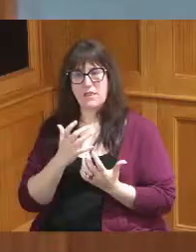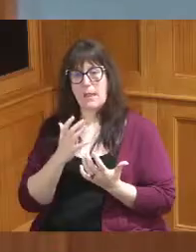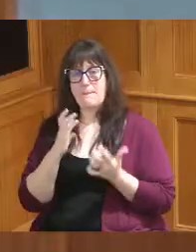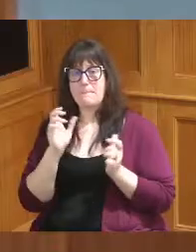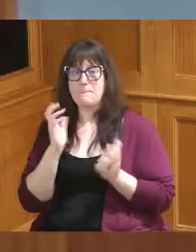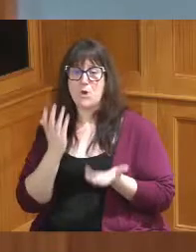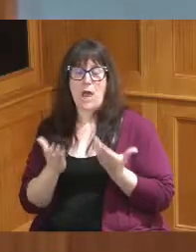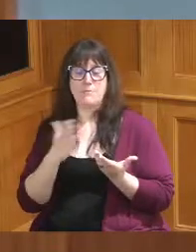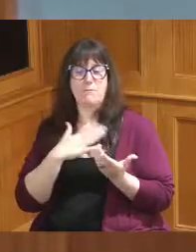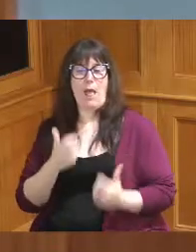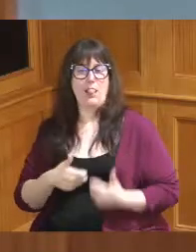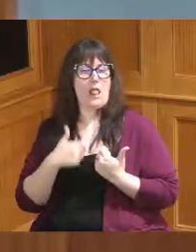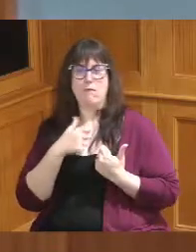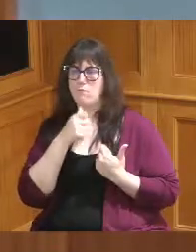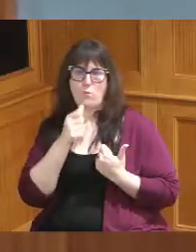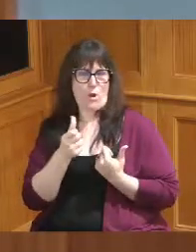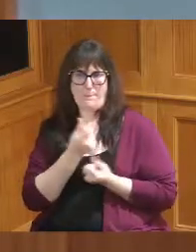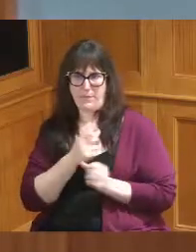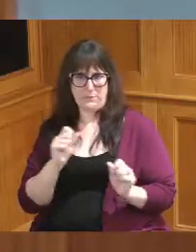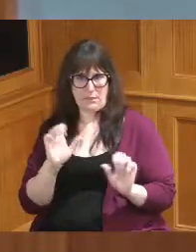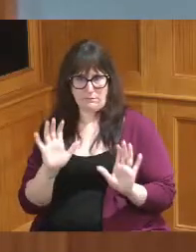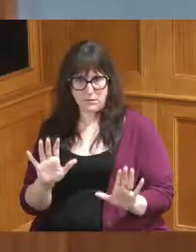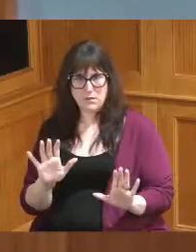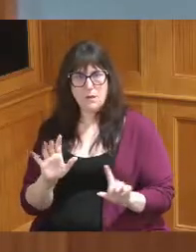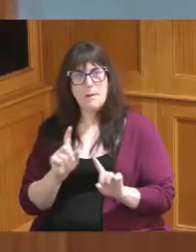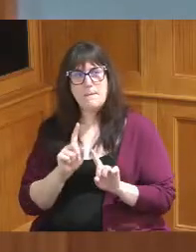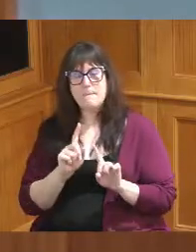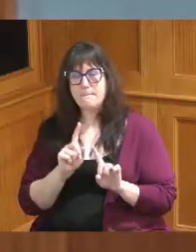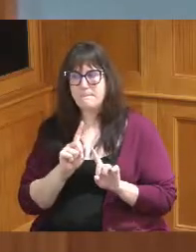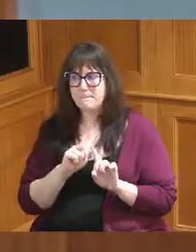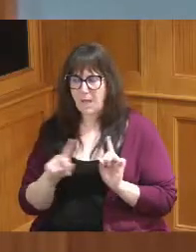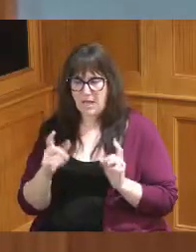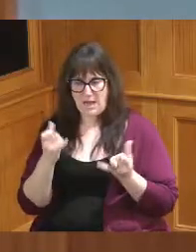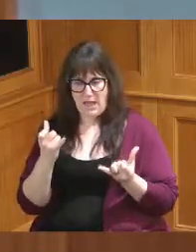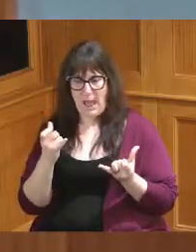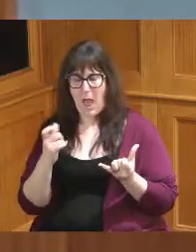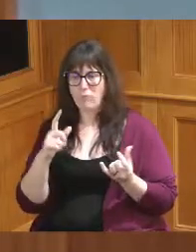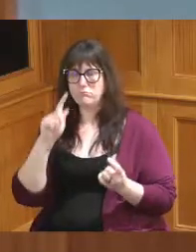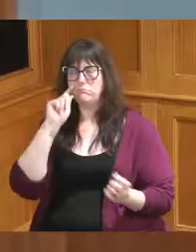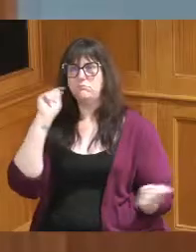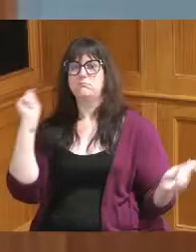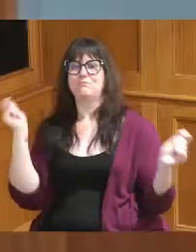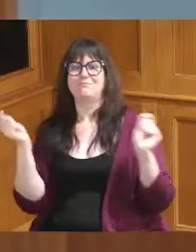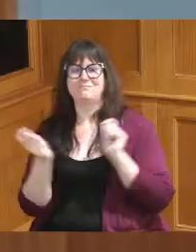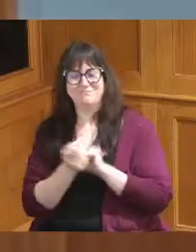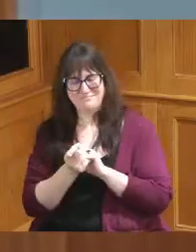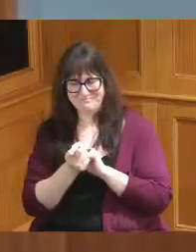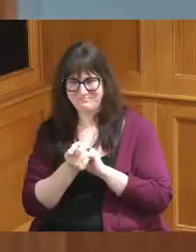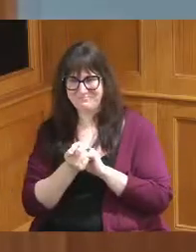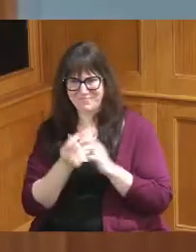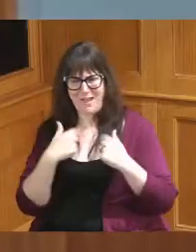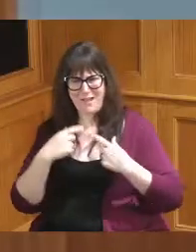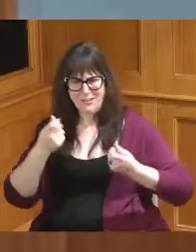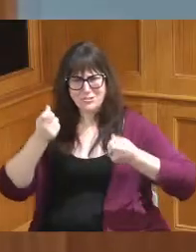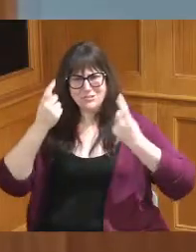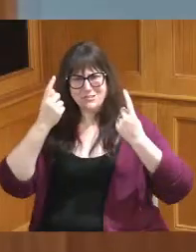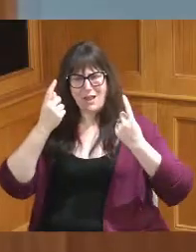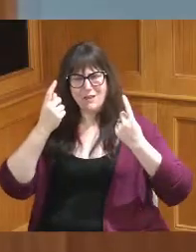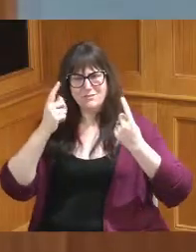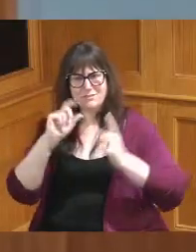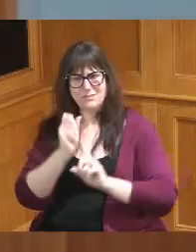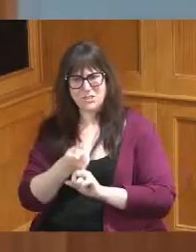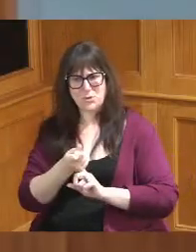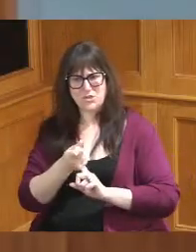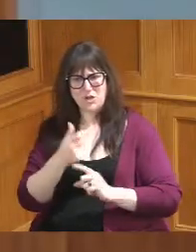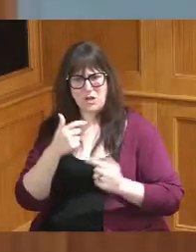my life wouldn't be saved. But what I changed that ignorance and that belief was understanding that to